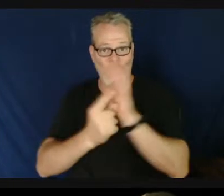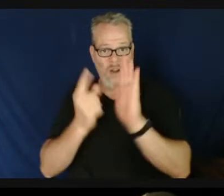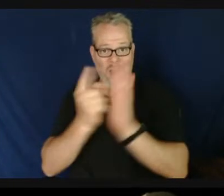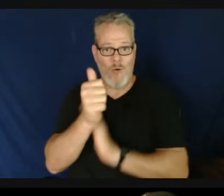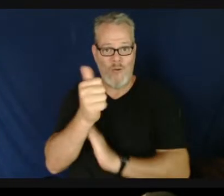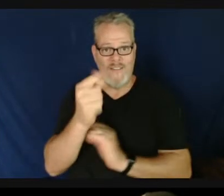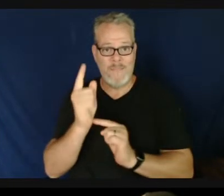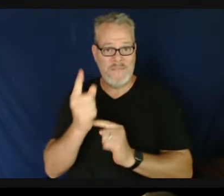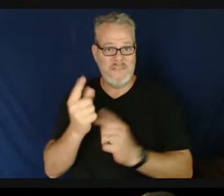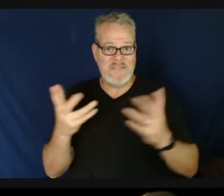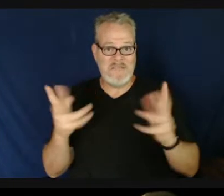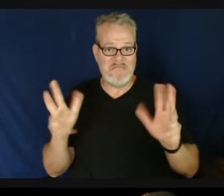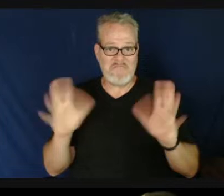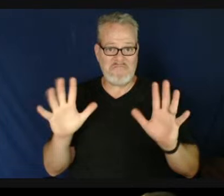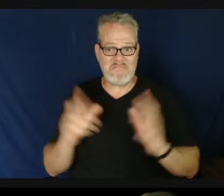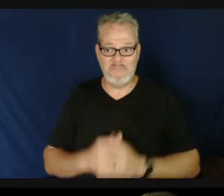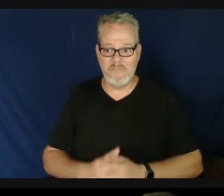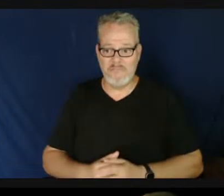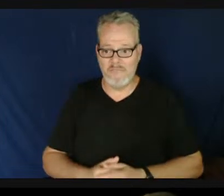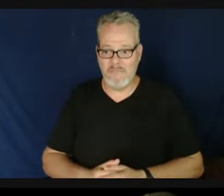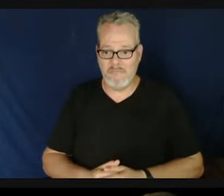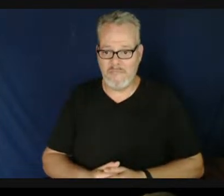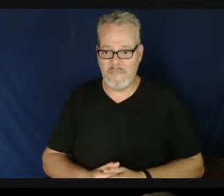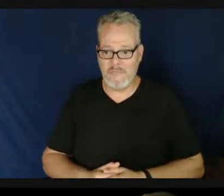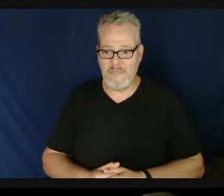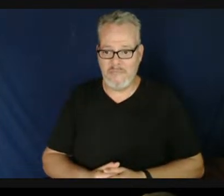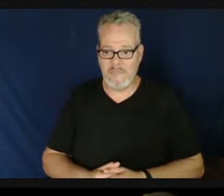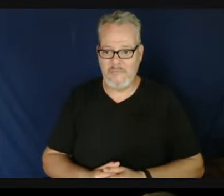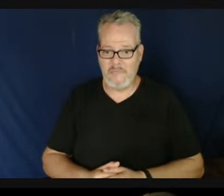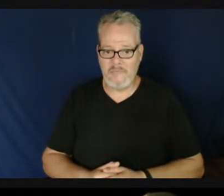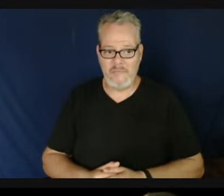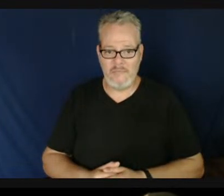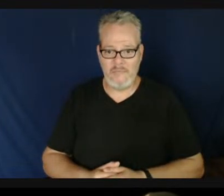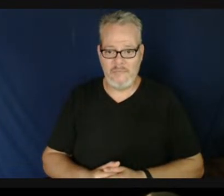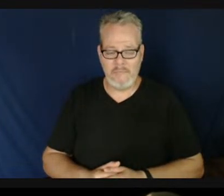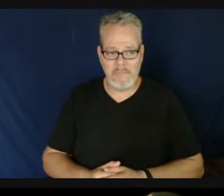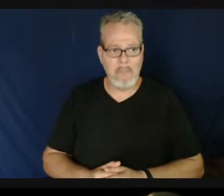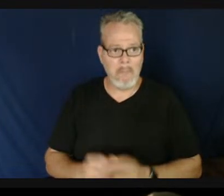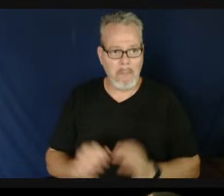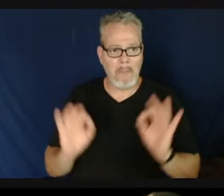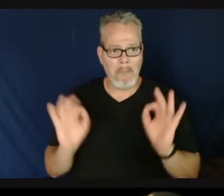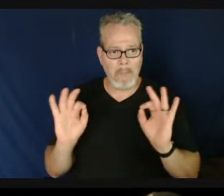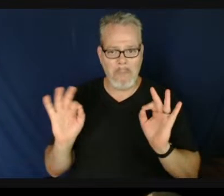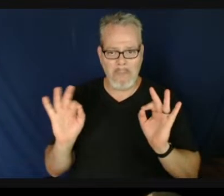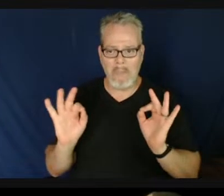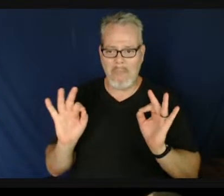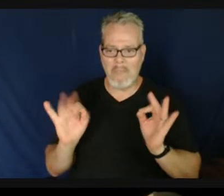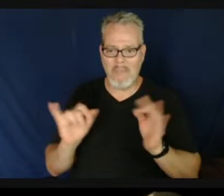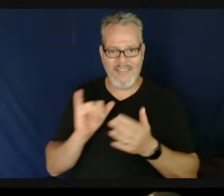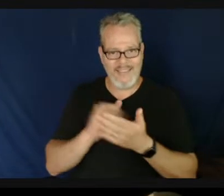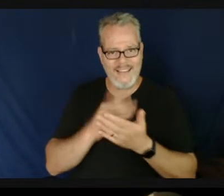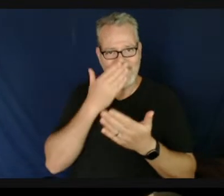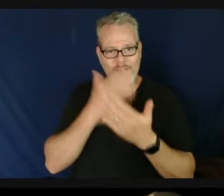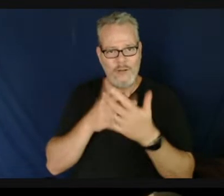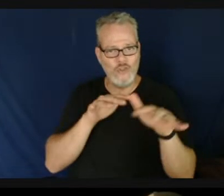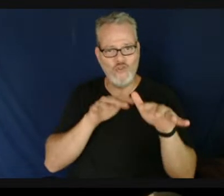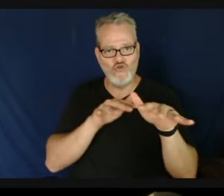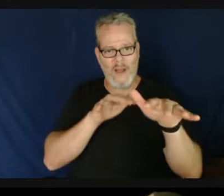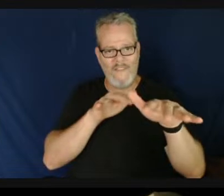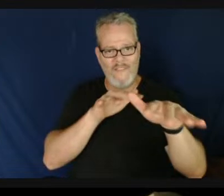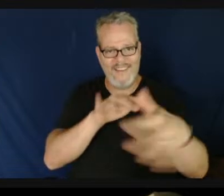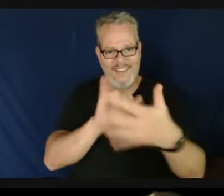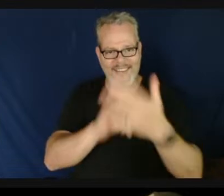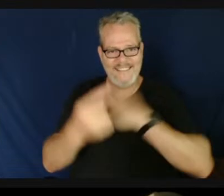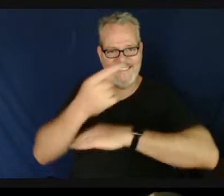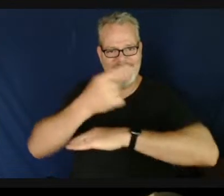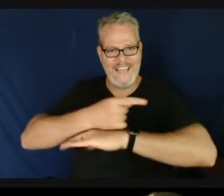An hour? Yeah, just a little bit over an hour. Not a lot of. That's a very cooperative traffic day at 4:40 p.m. to